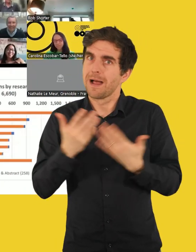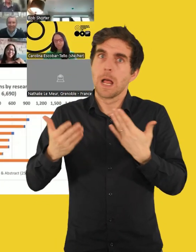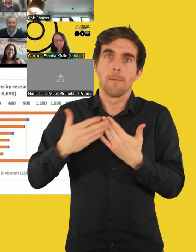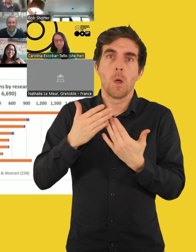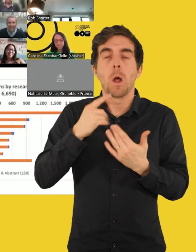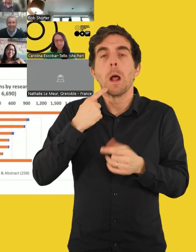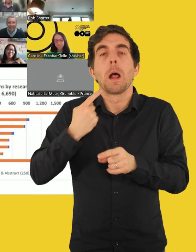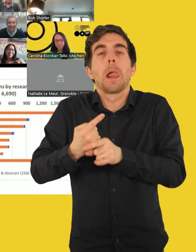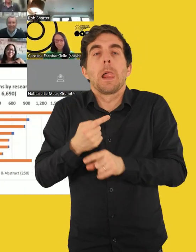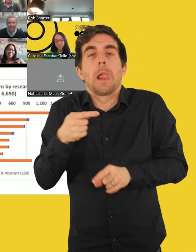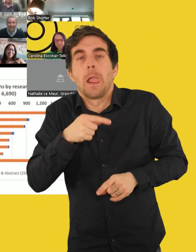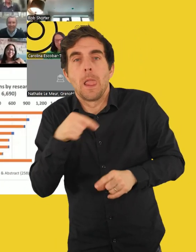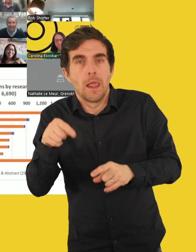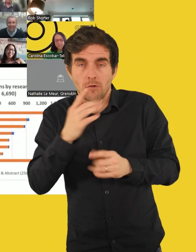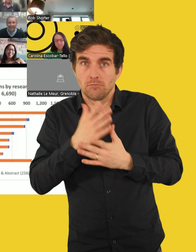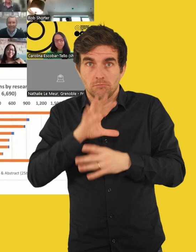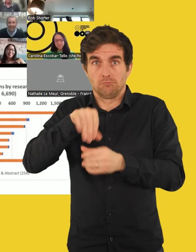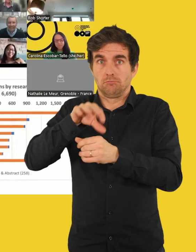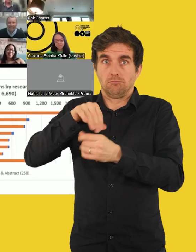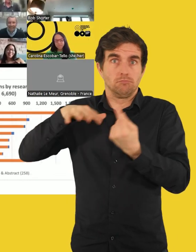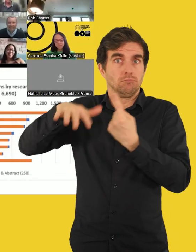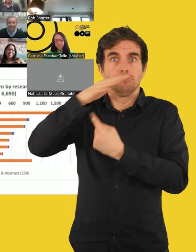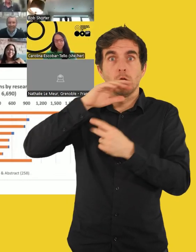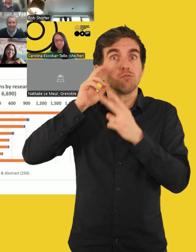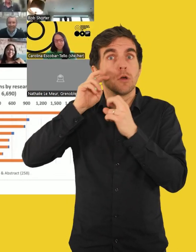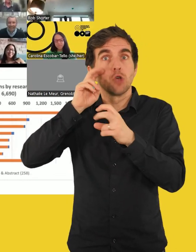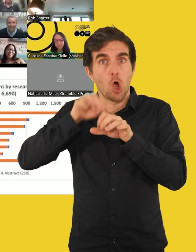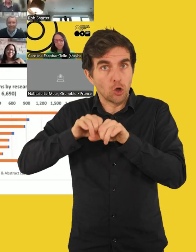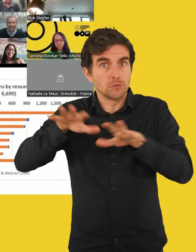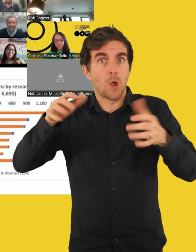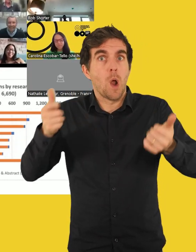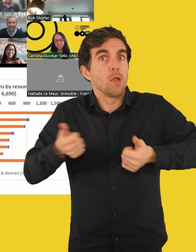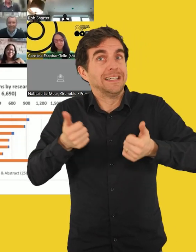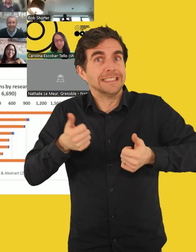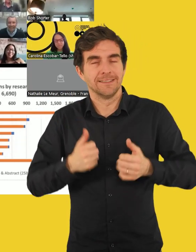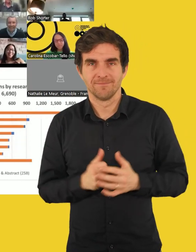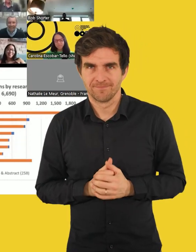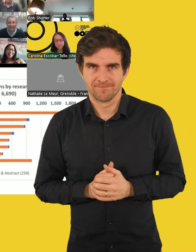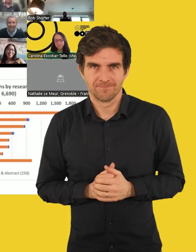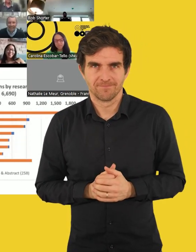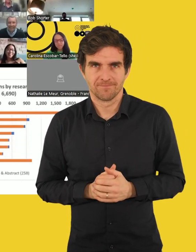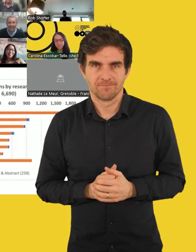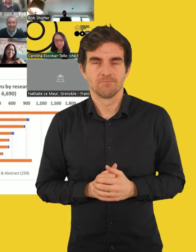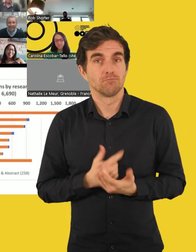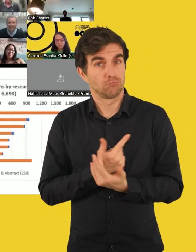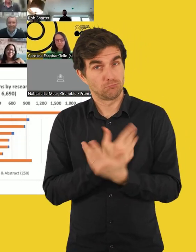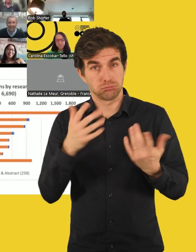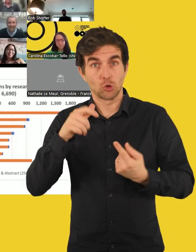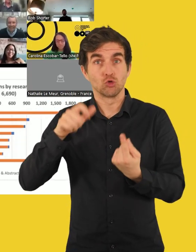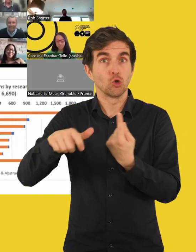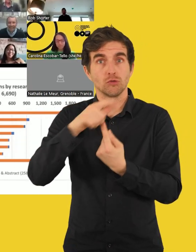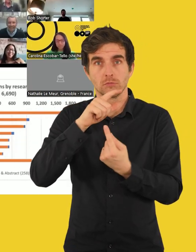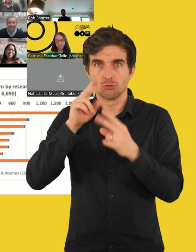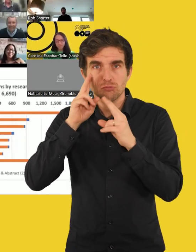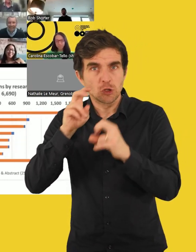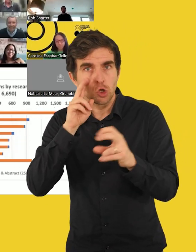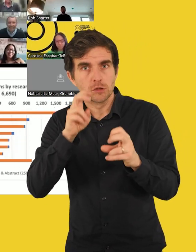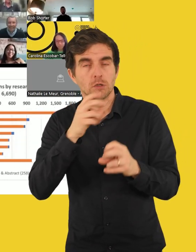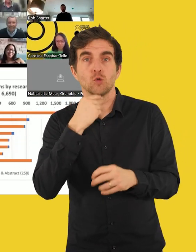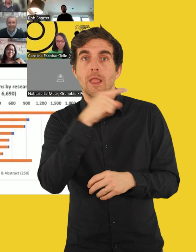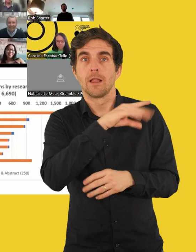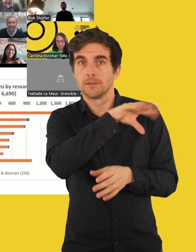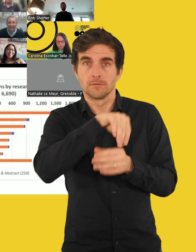on that. Many, many more touch on it. It's becoming part of an established field of research with many students